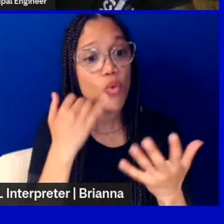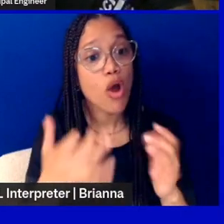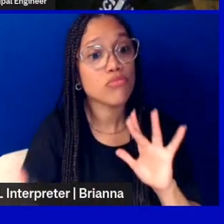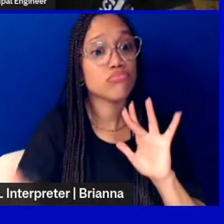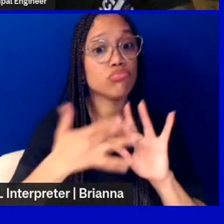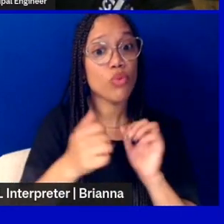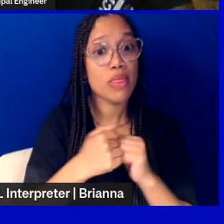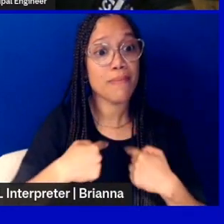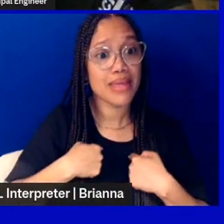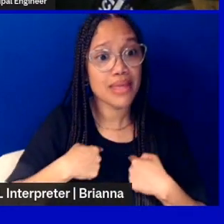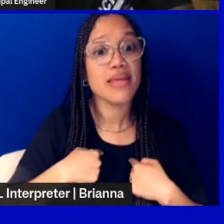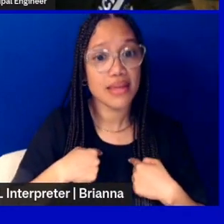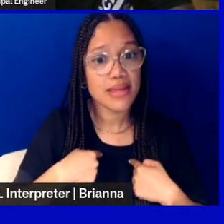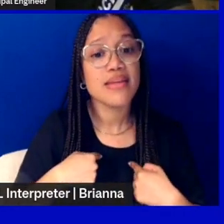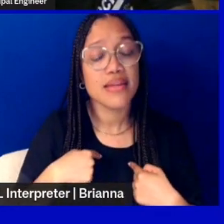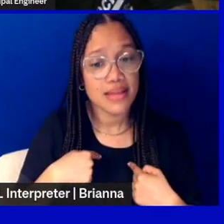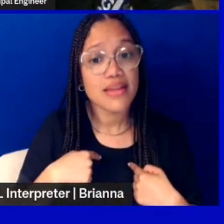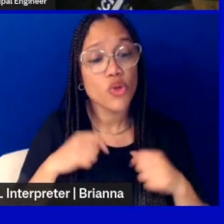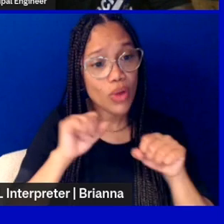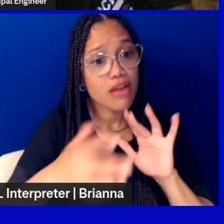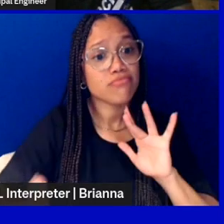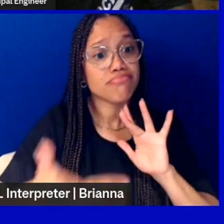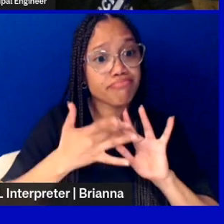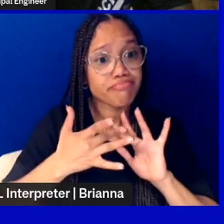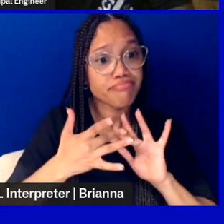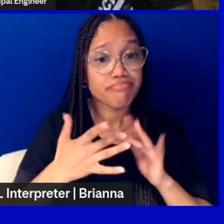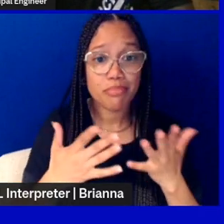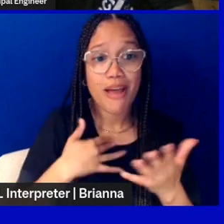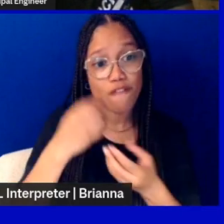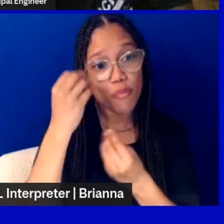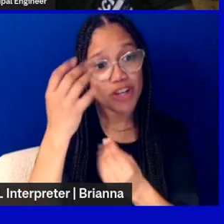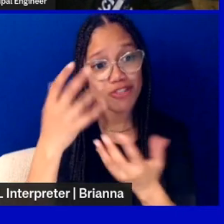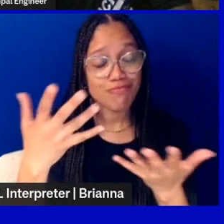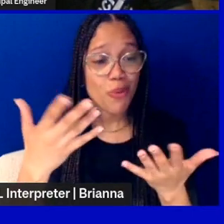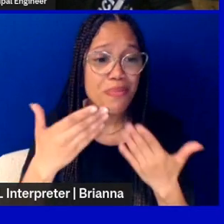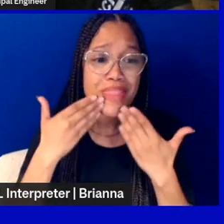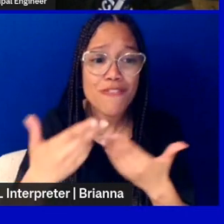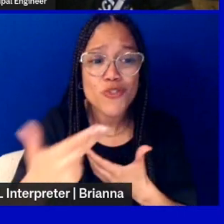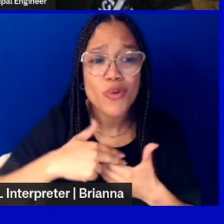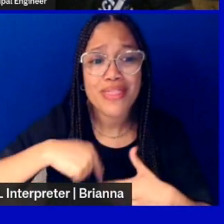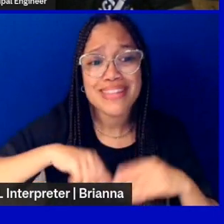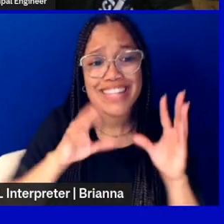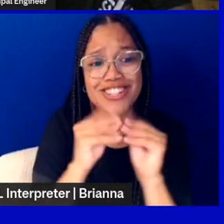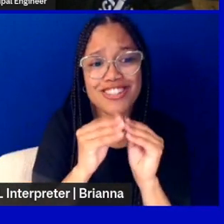my QR code, you can connect. So yeah, thanks for joining this session. Thank you.